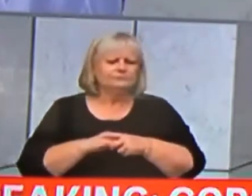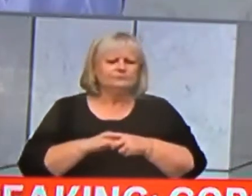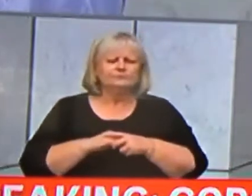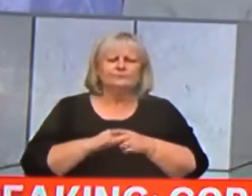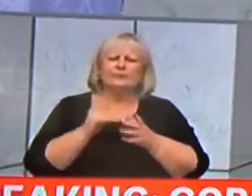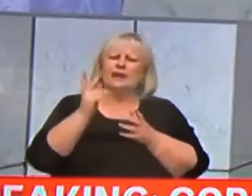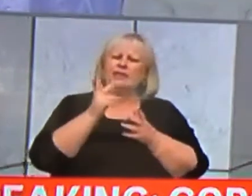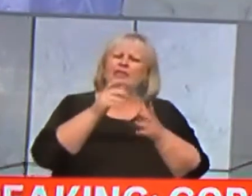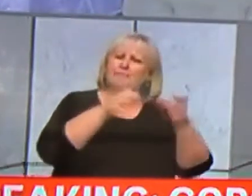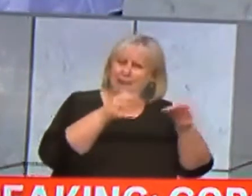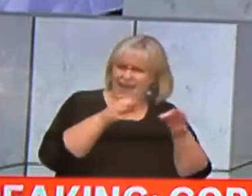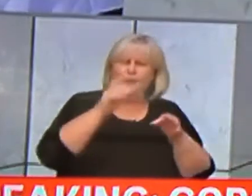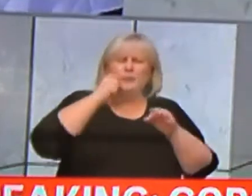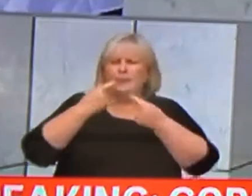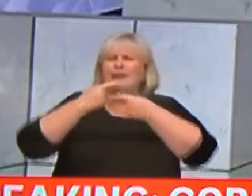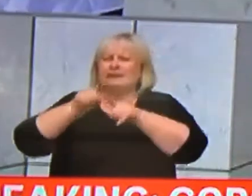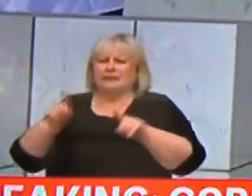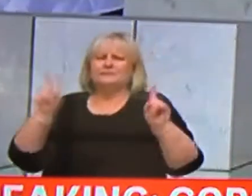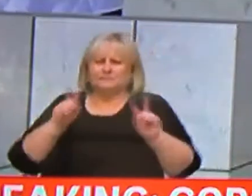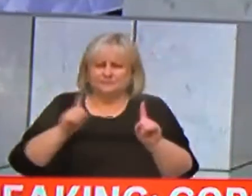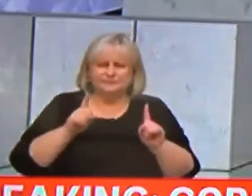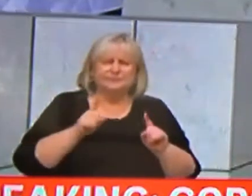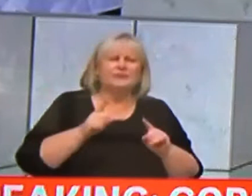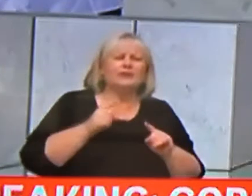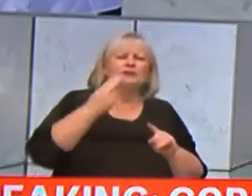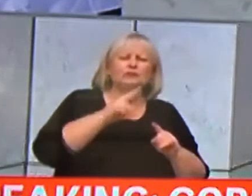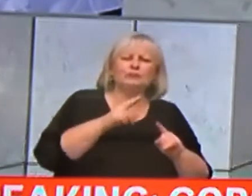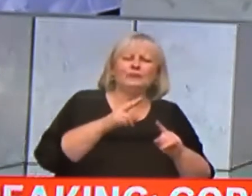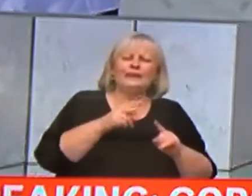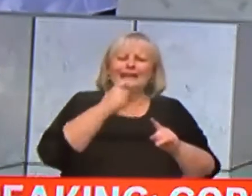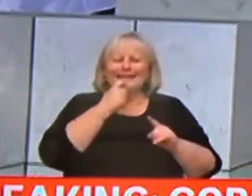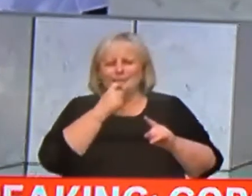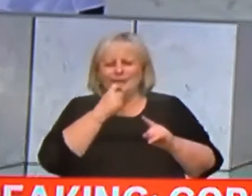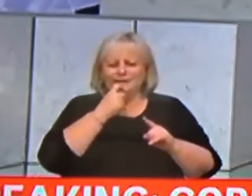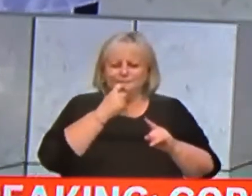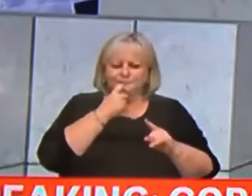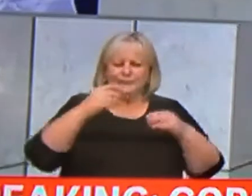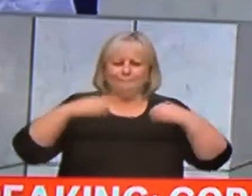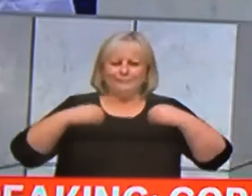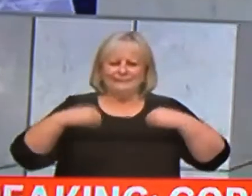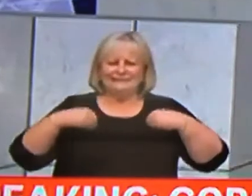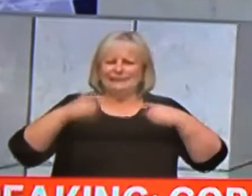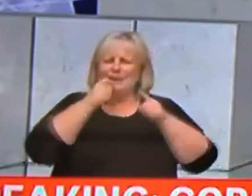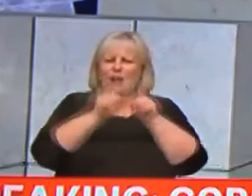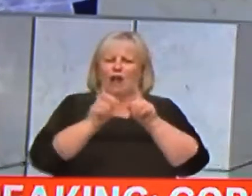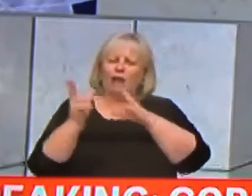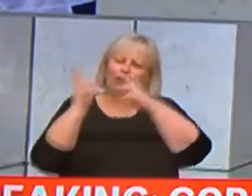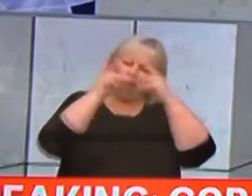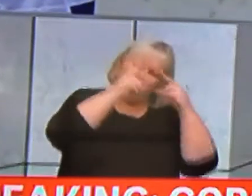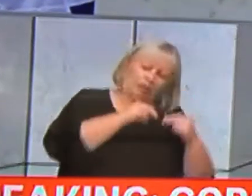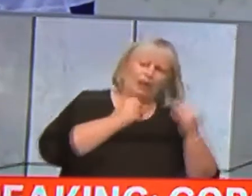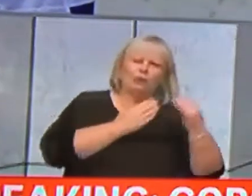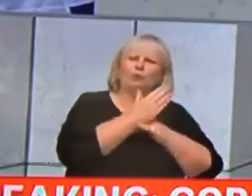Part of that plan that we'll be announcing will be to seek to hibernate Australian businesses. This will be a